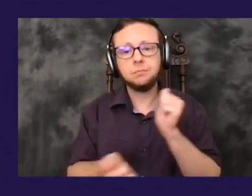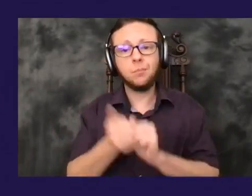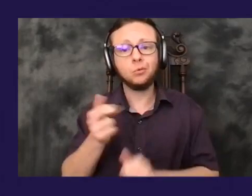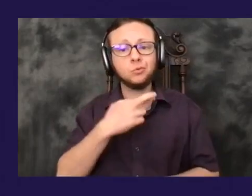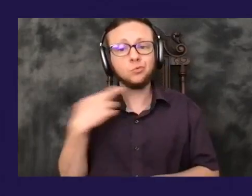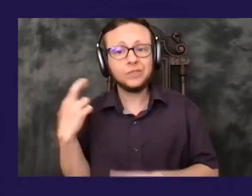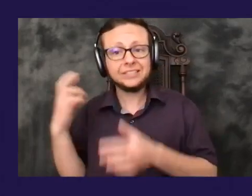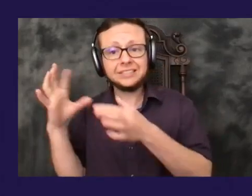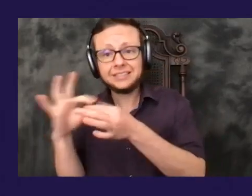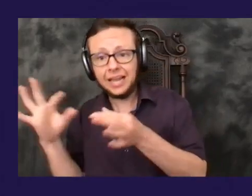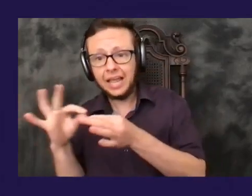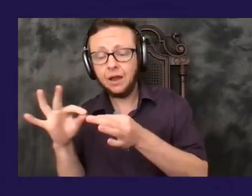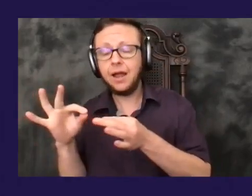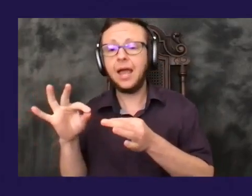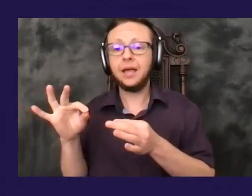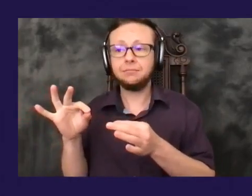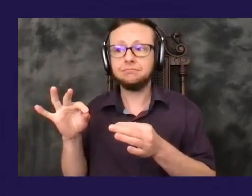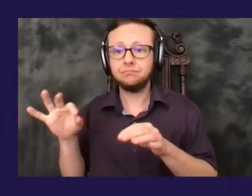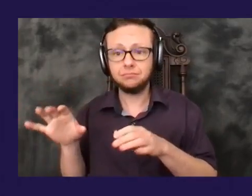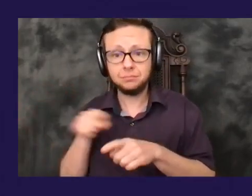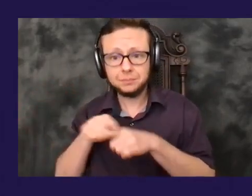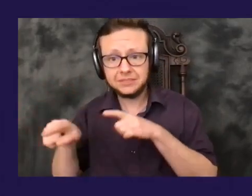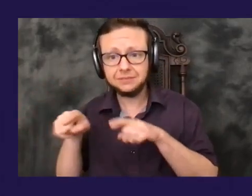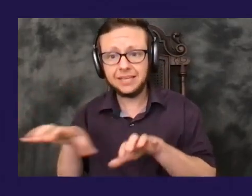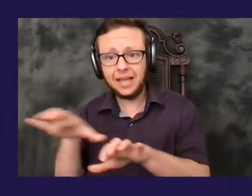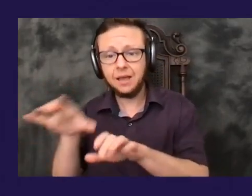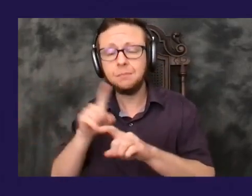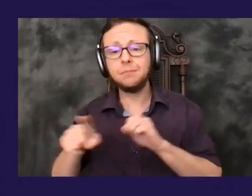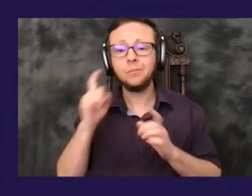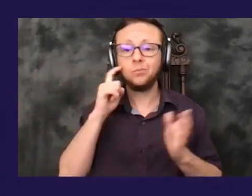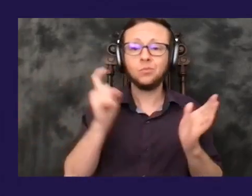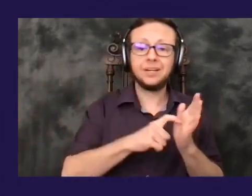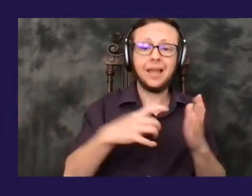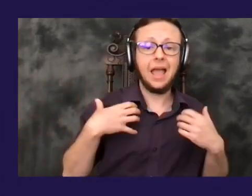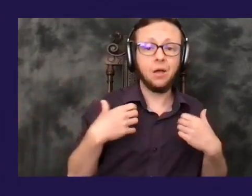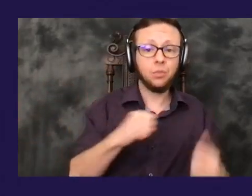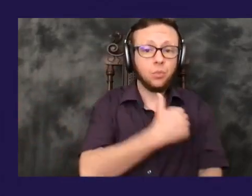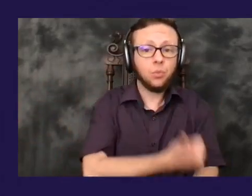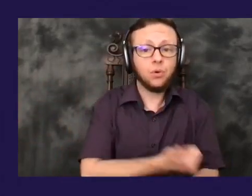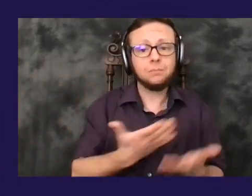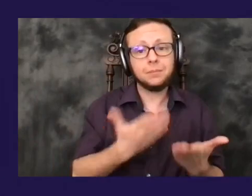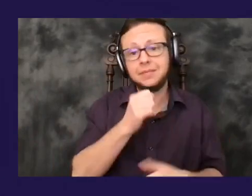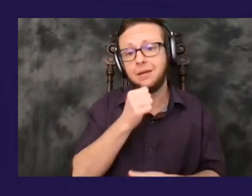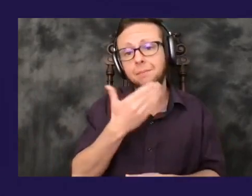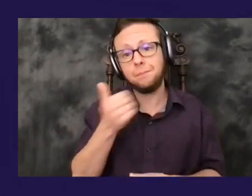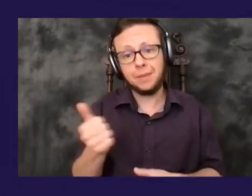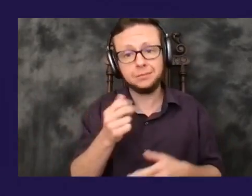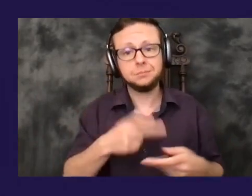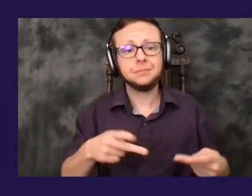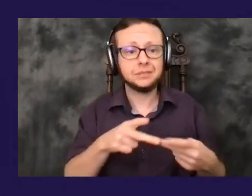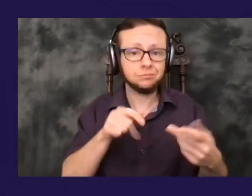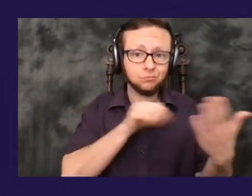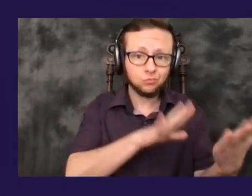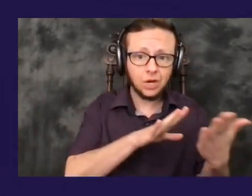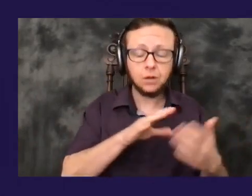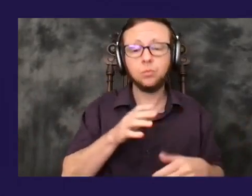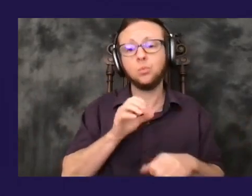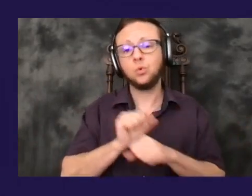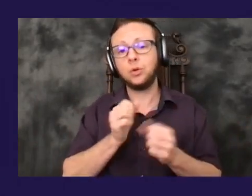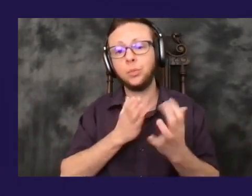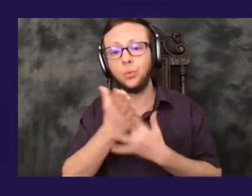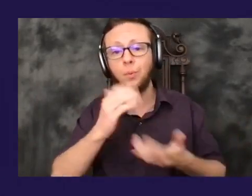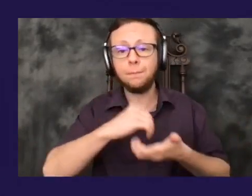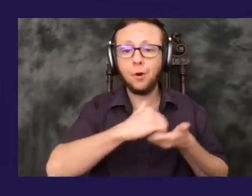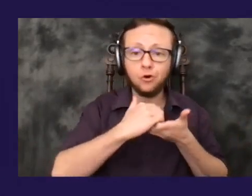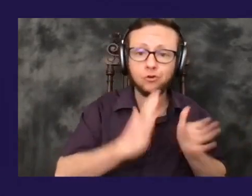taking specific actions, but sometimes recognizing the health authority might not be best placed to address it directly, but working through partners, working through networks,